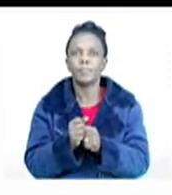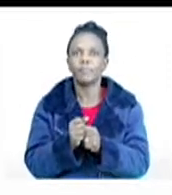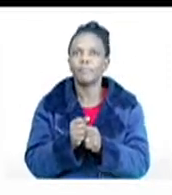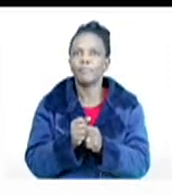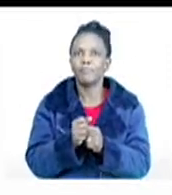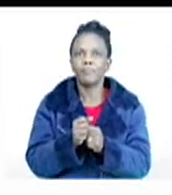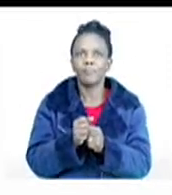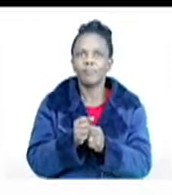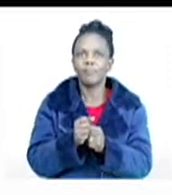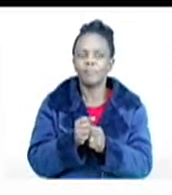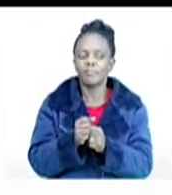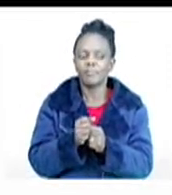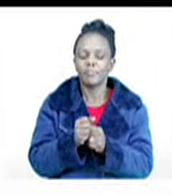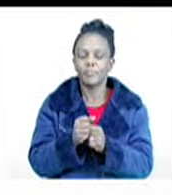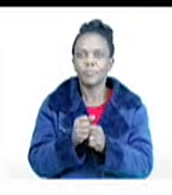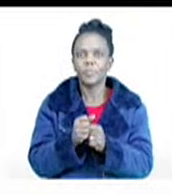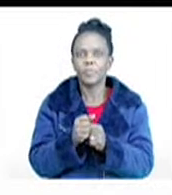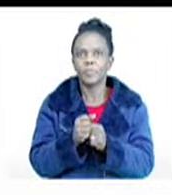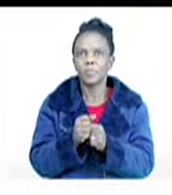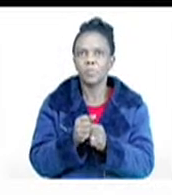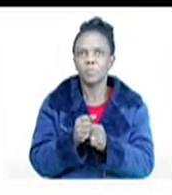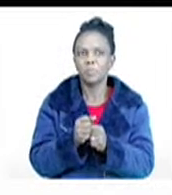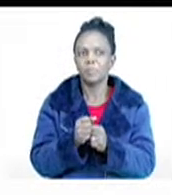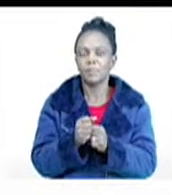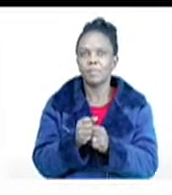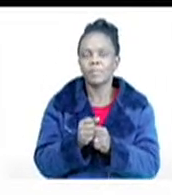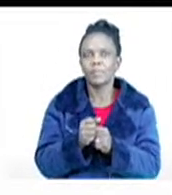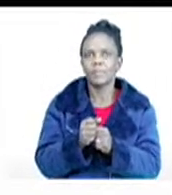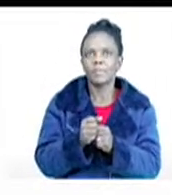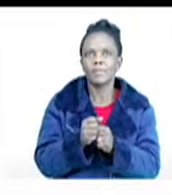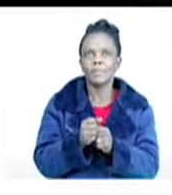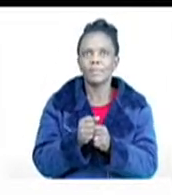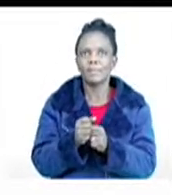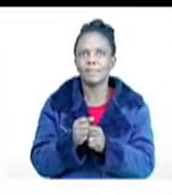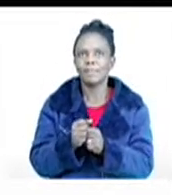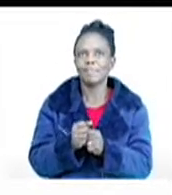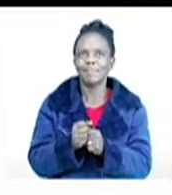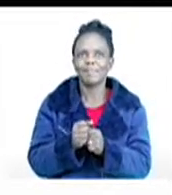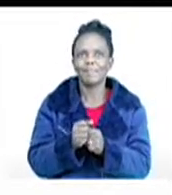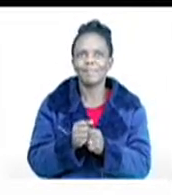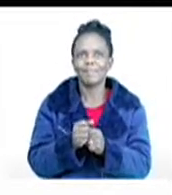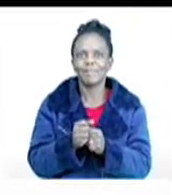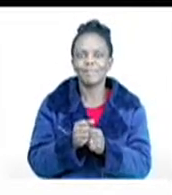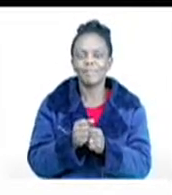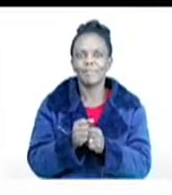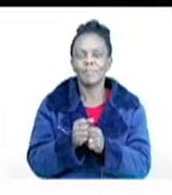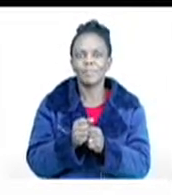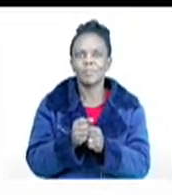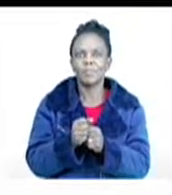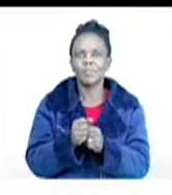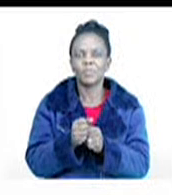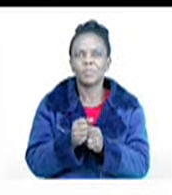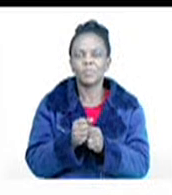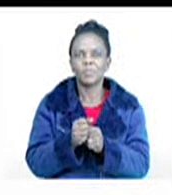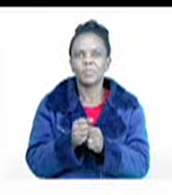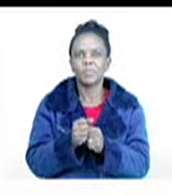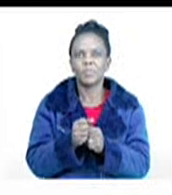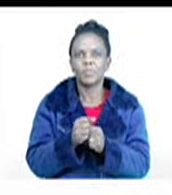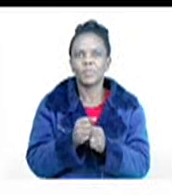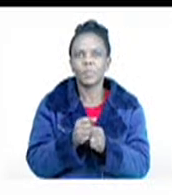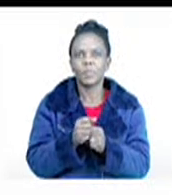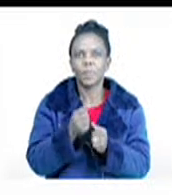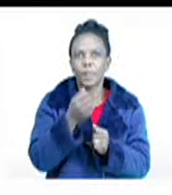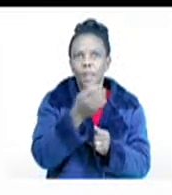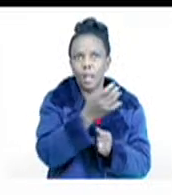helicopters, because every time you see one, you are always saying, helicopter. So I would like you to count